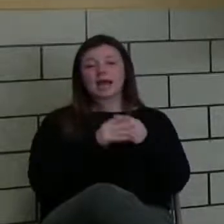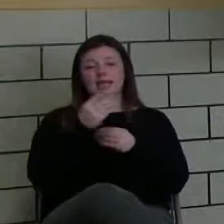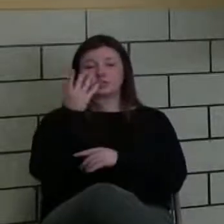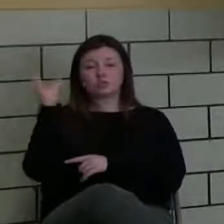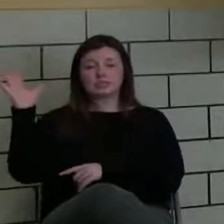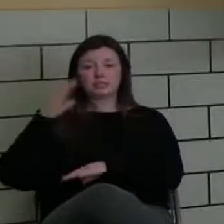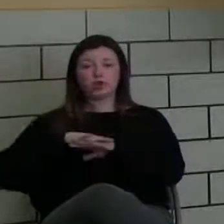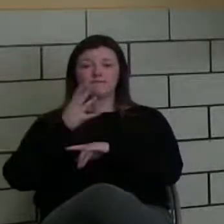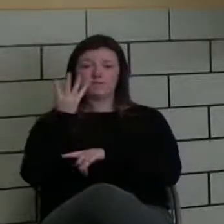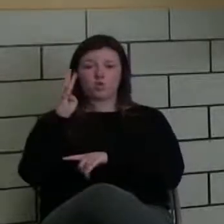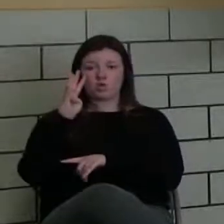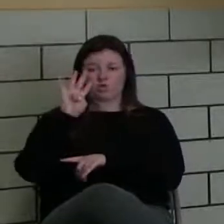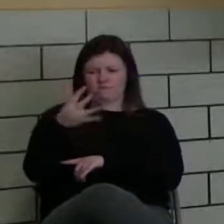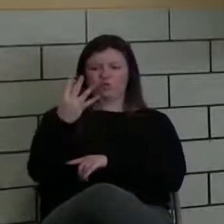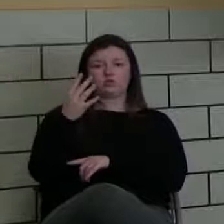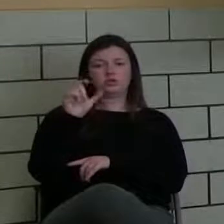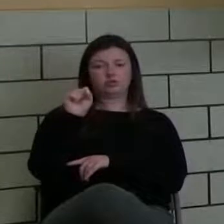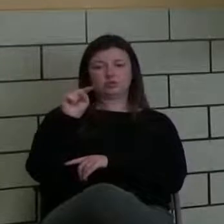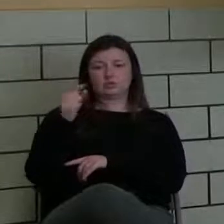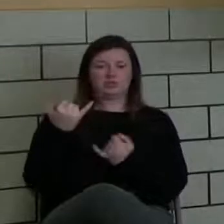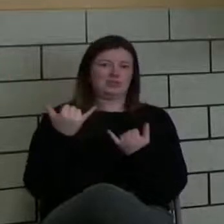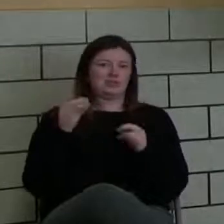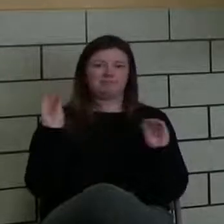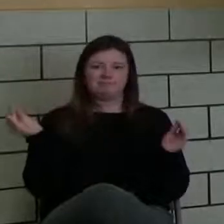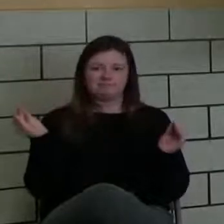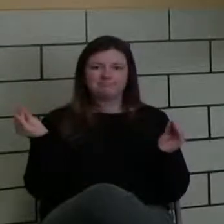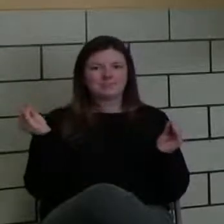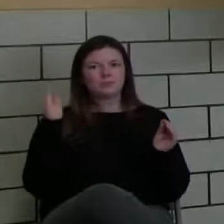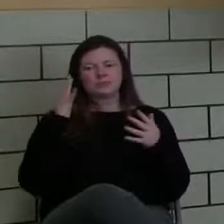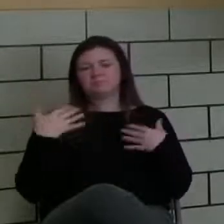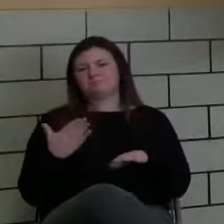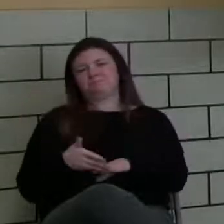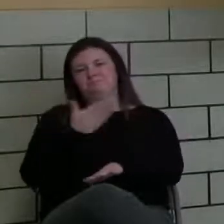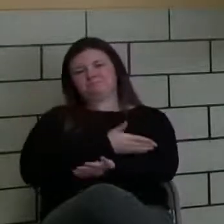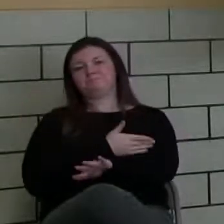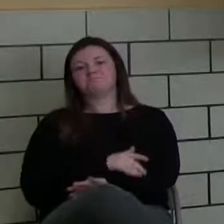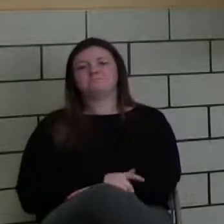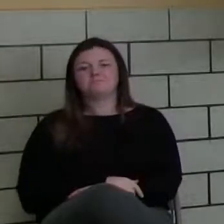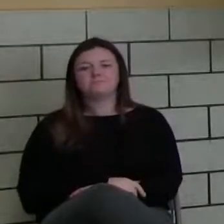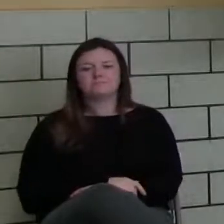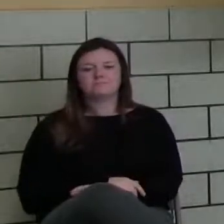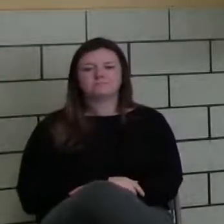there are none right now, that'll be a huge